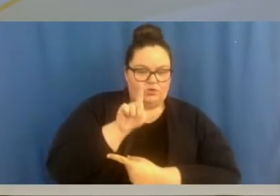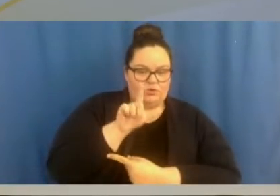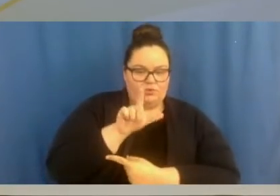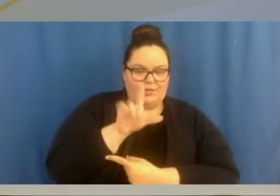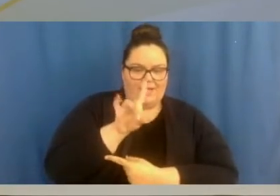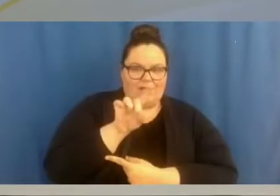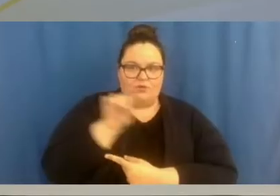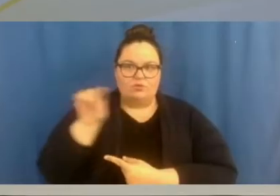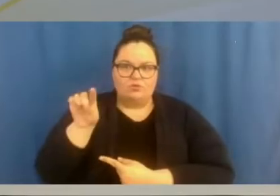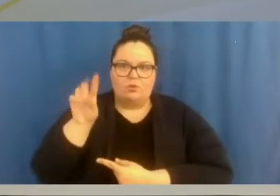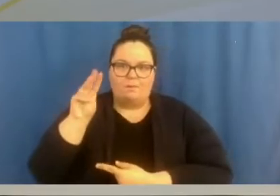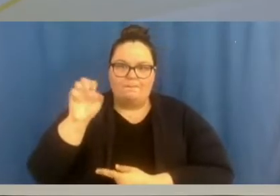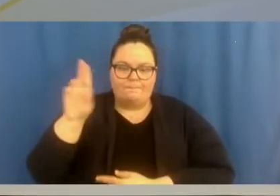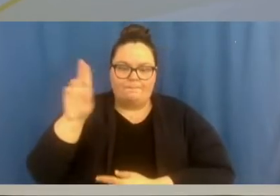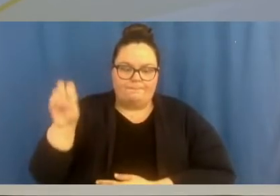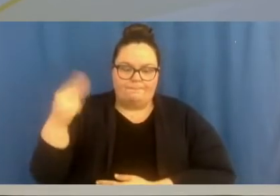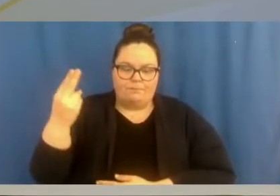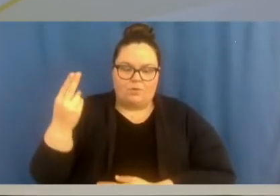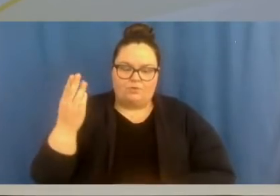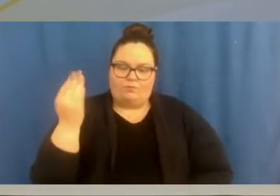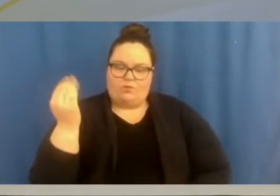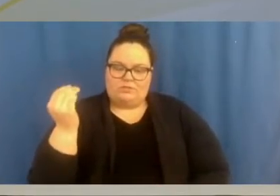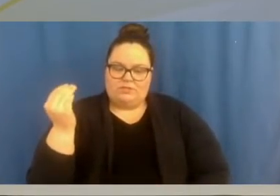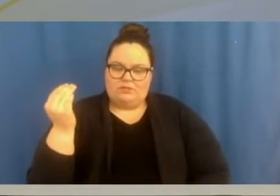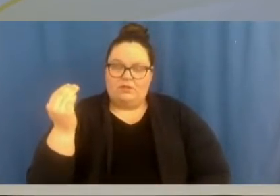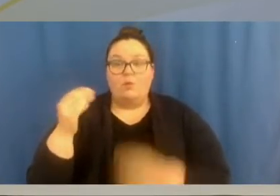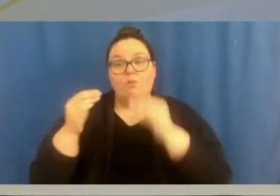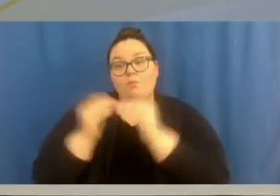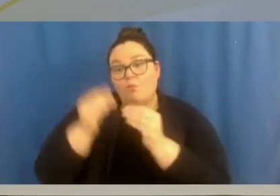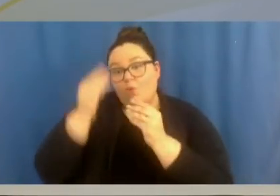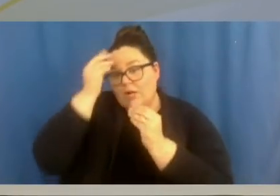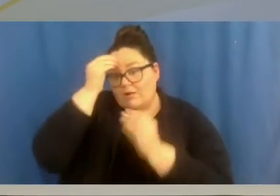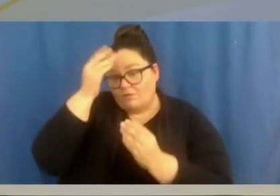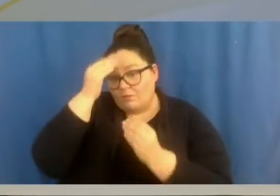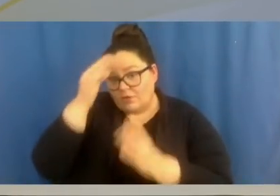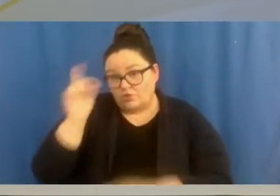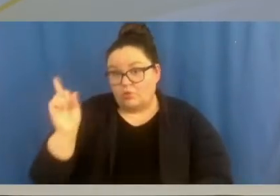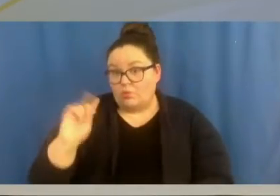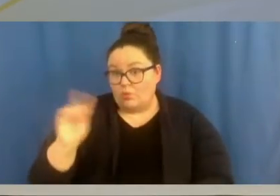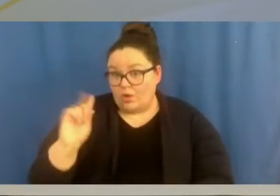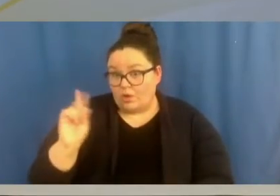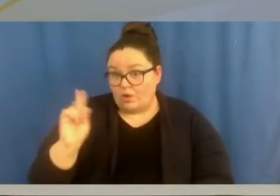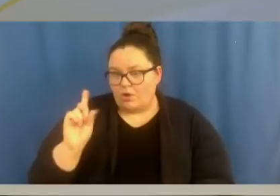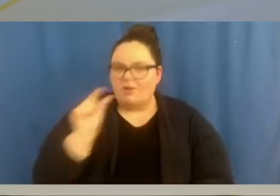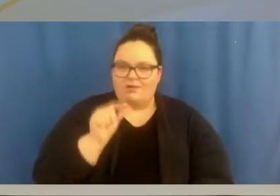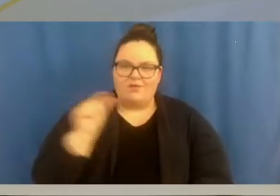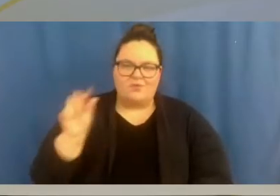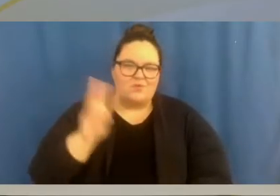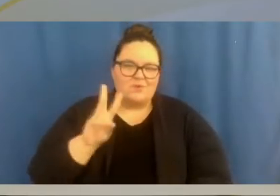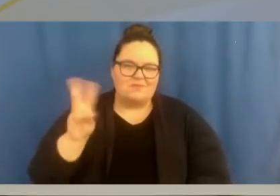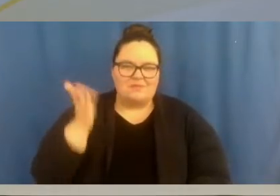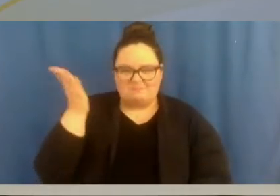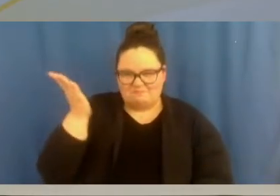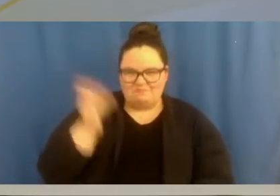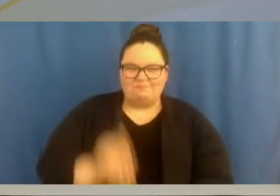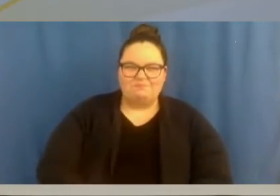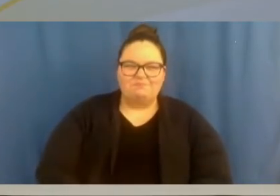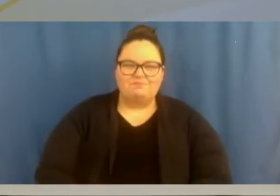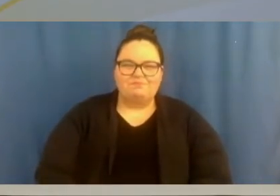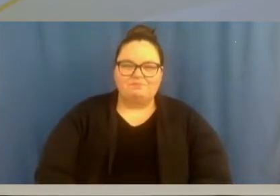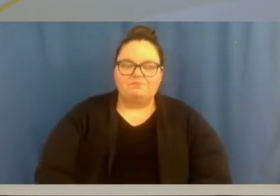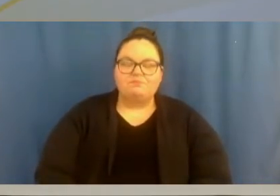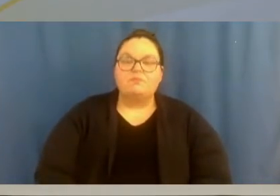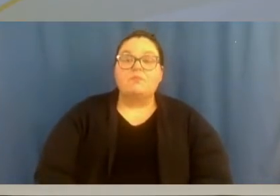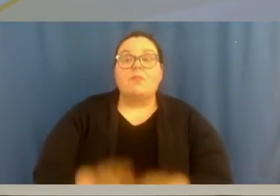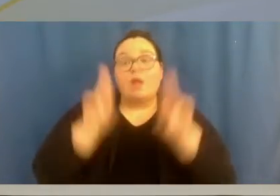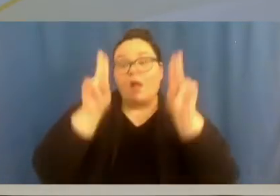14th. More information on the Employee Gift Card Program is now available on our government's website. And the application for